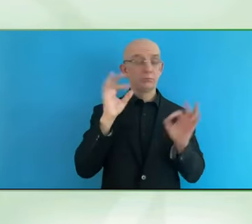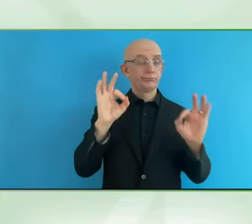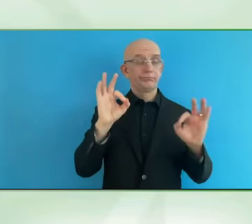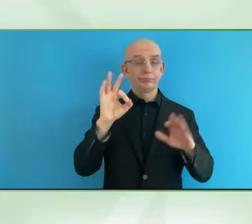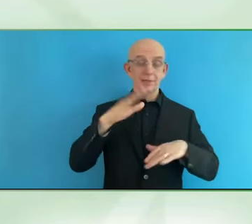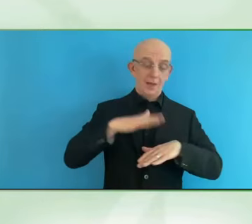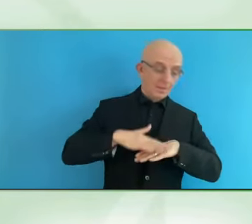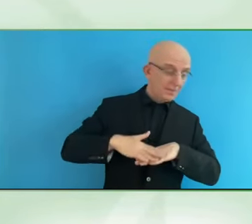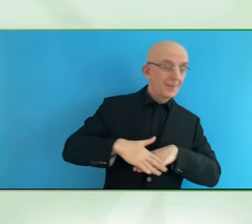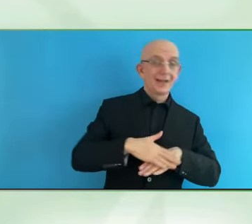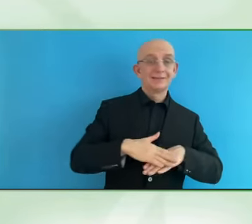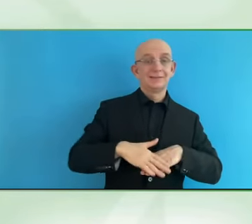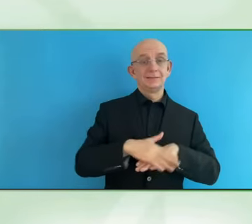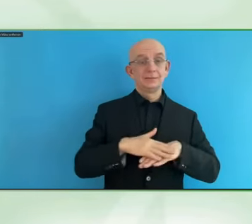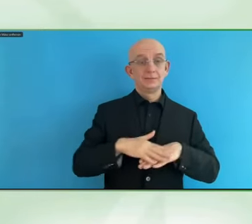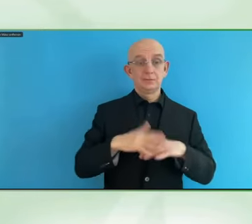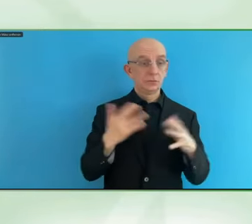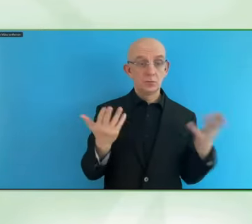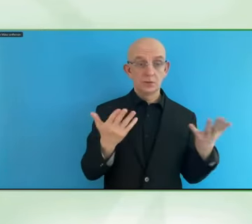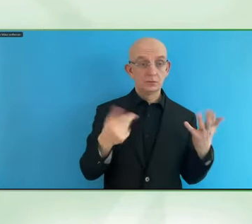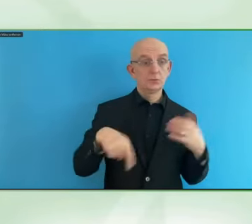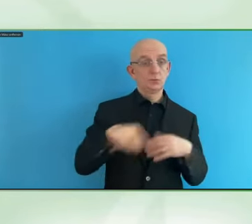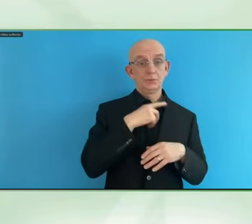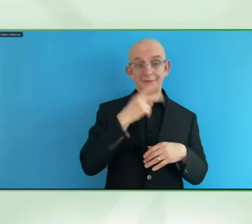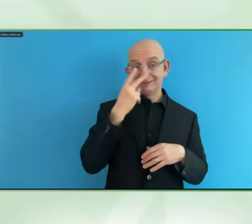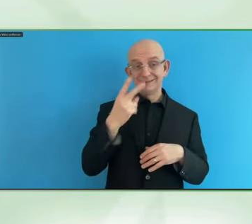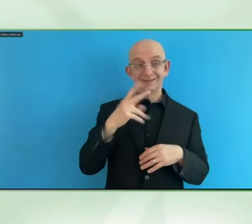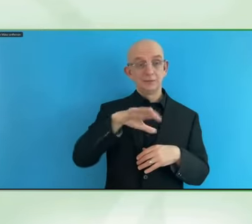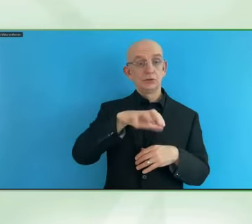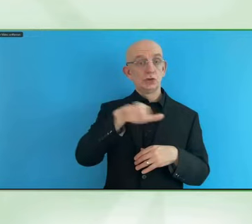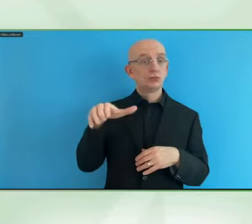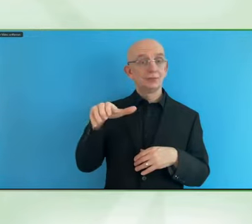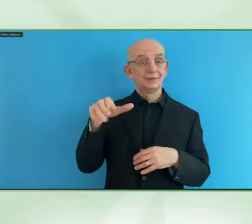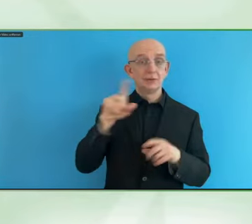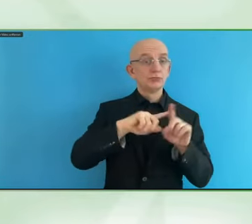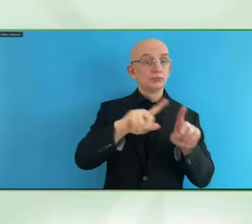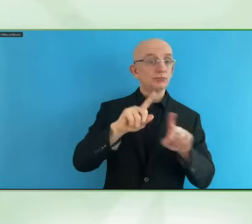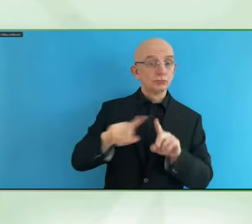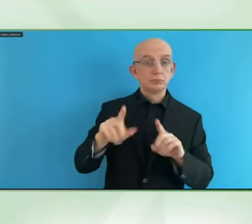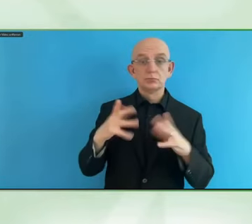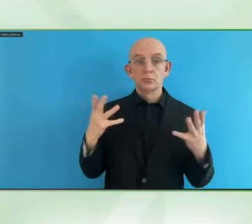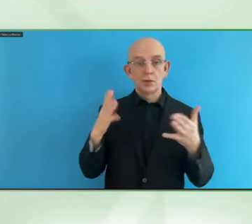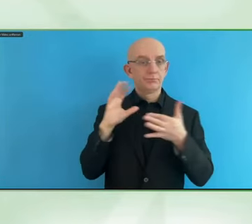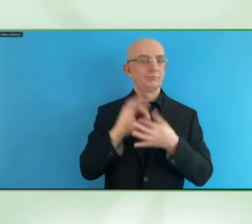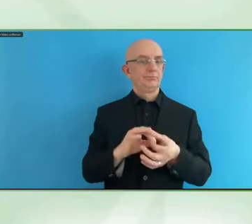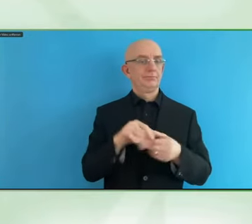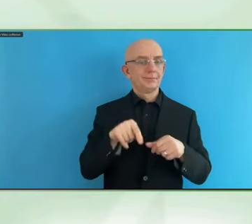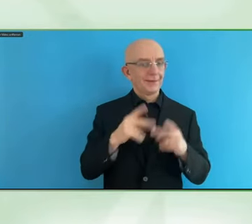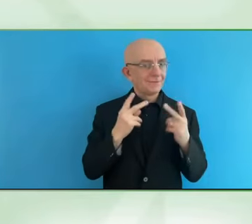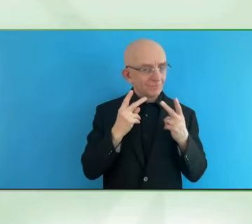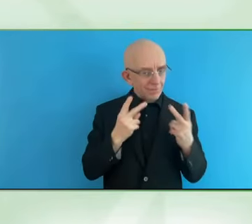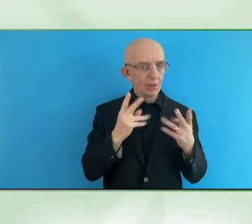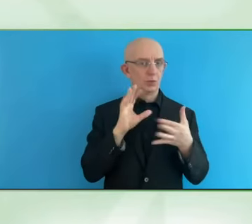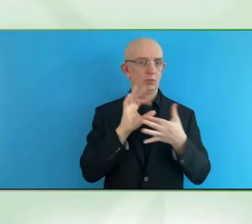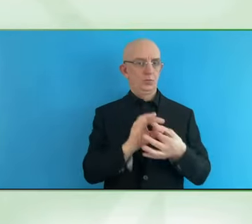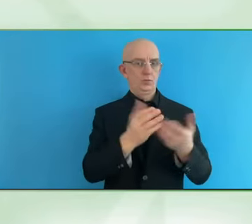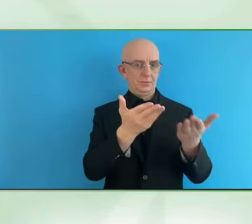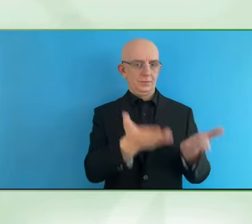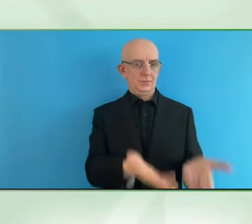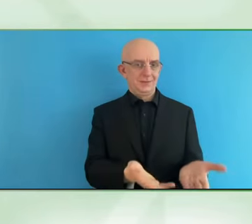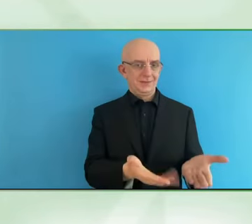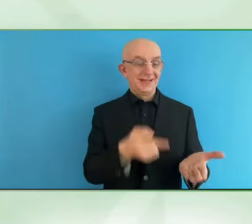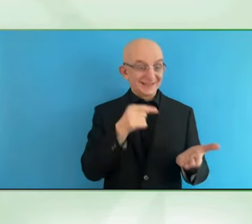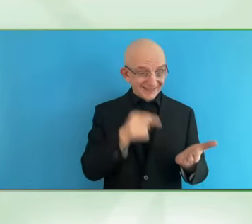are developing a school system that ensures that everybody, no matter what their ability or